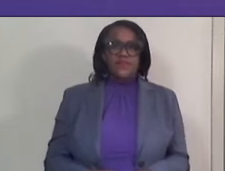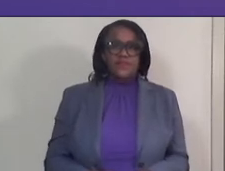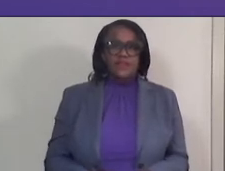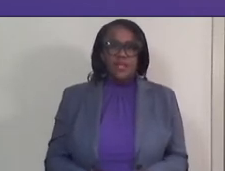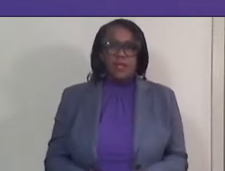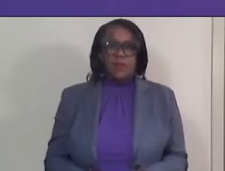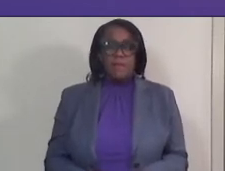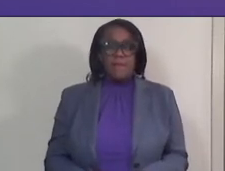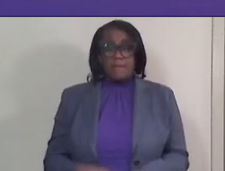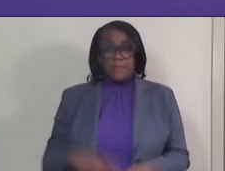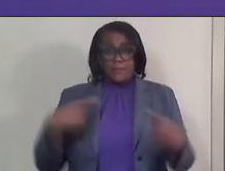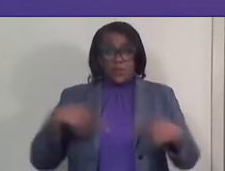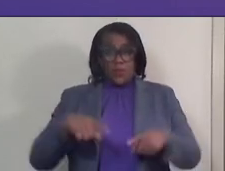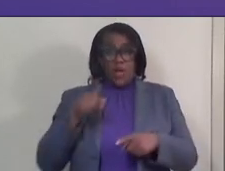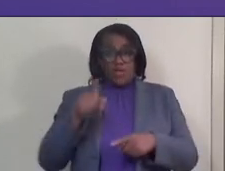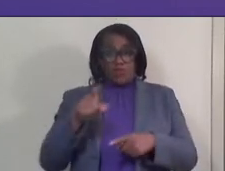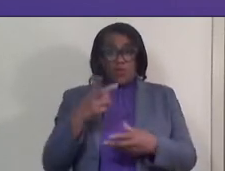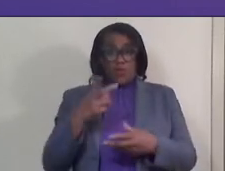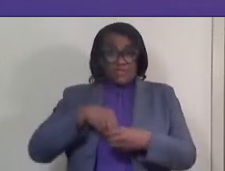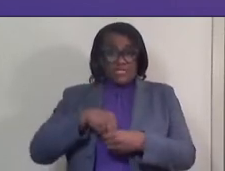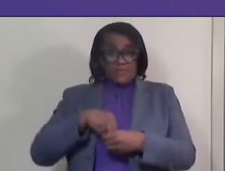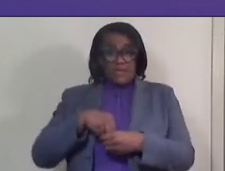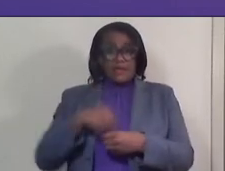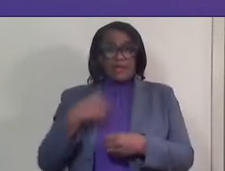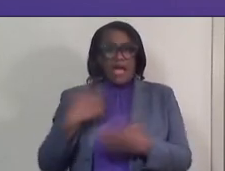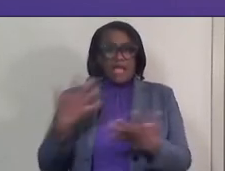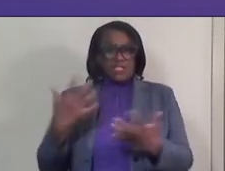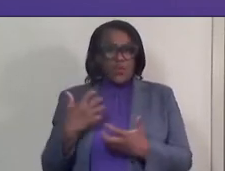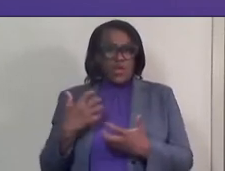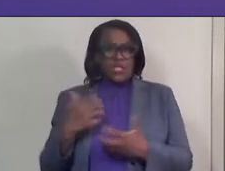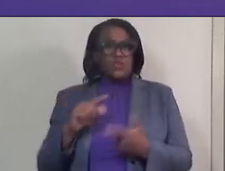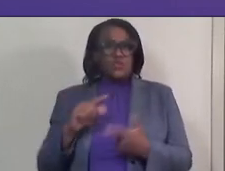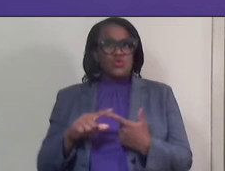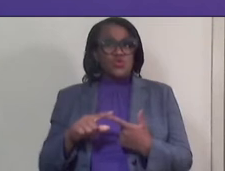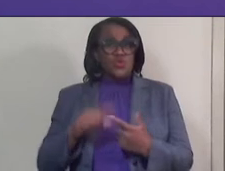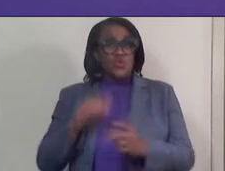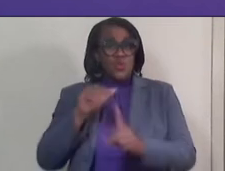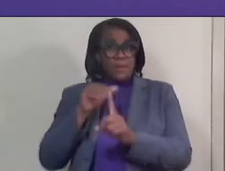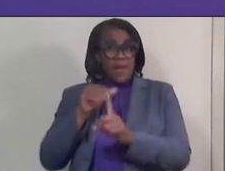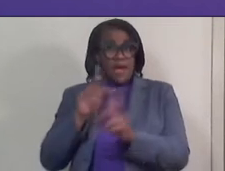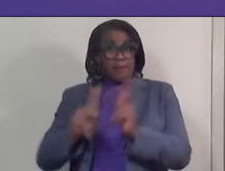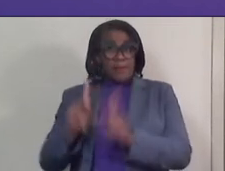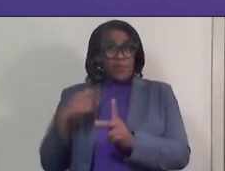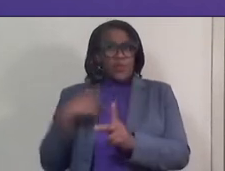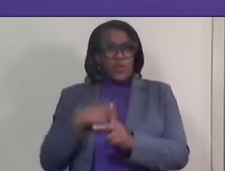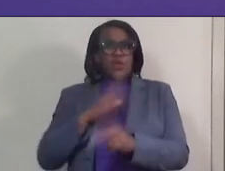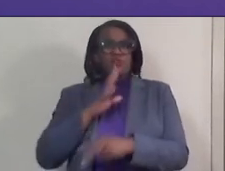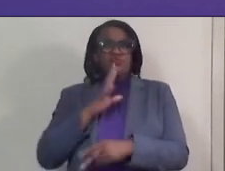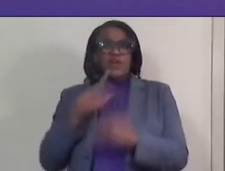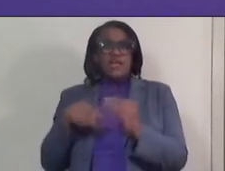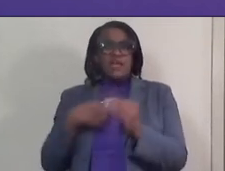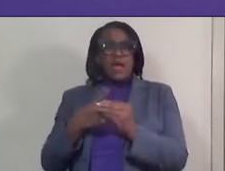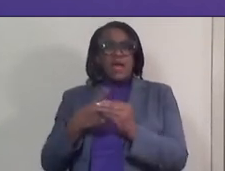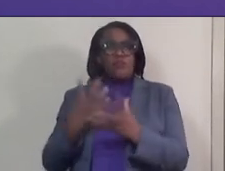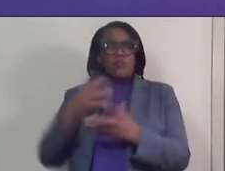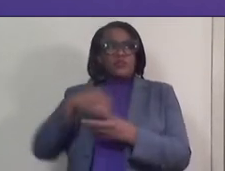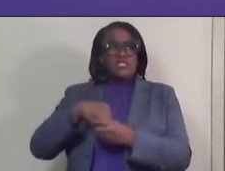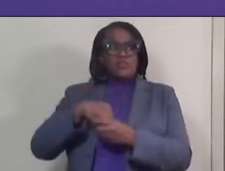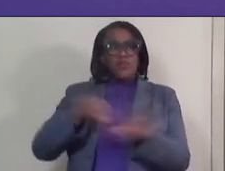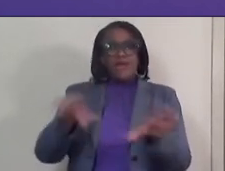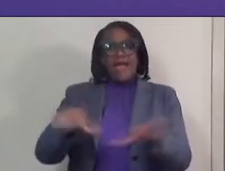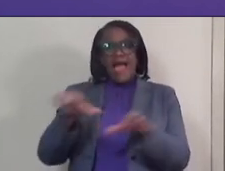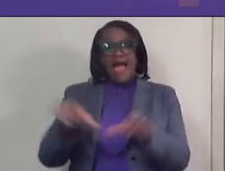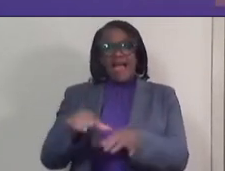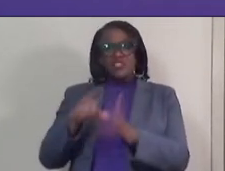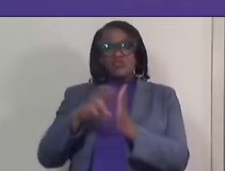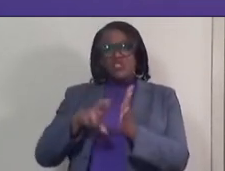So while you're participating, I just wanted to remind folks that we're talking here about participatory action research. And